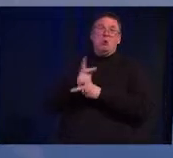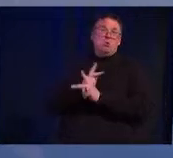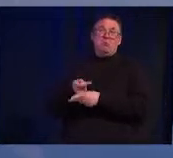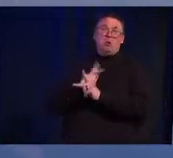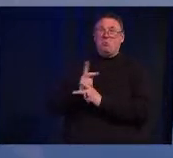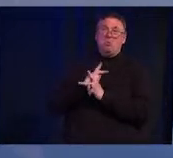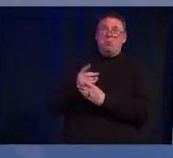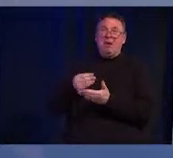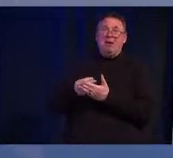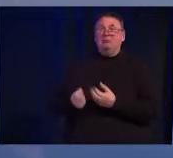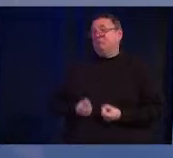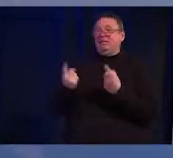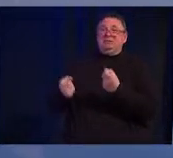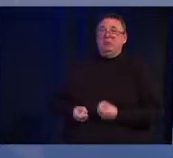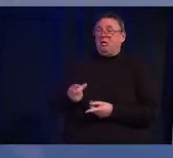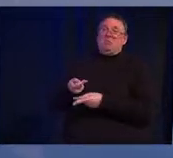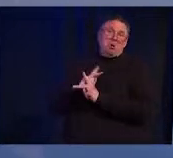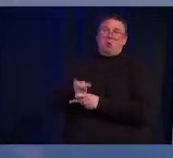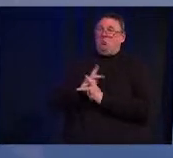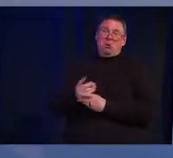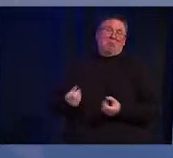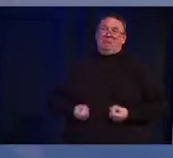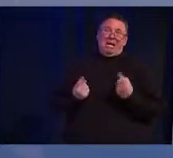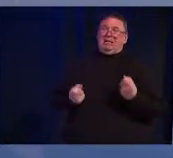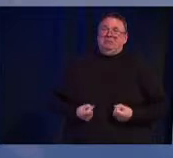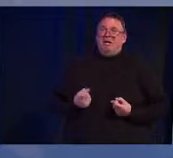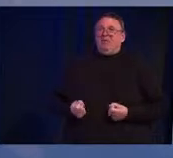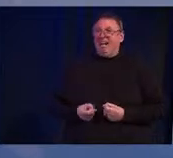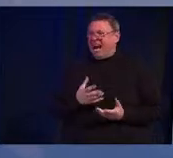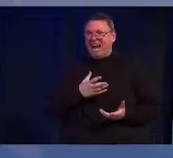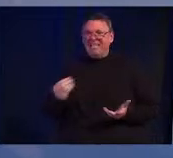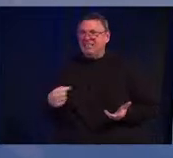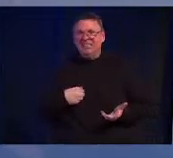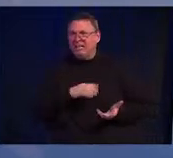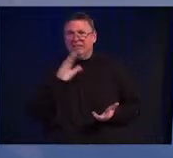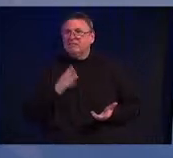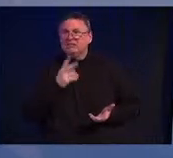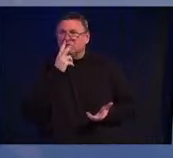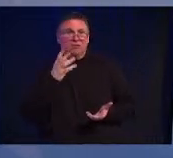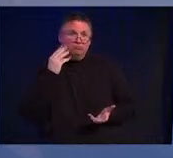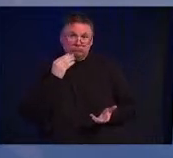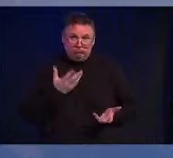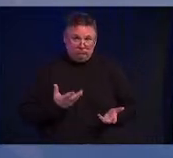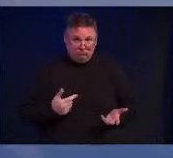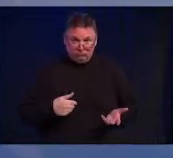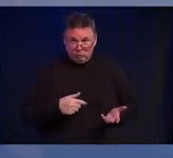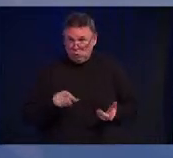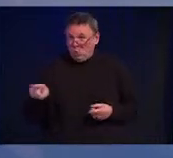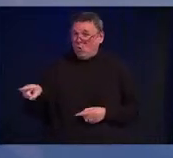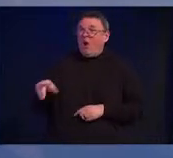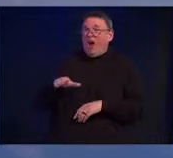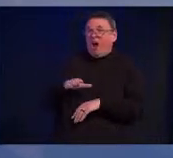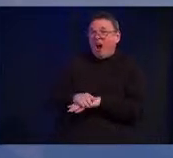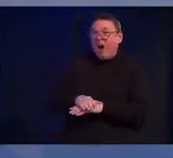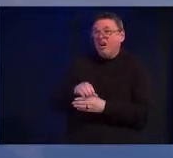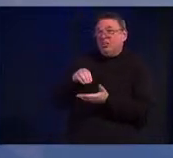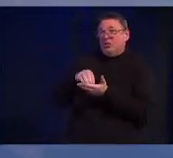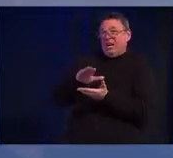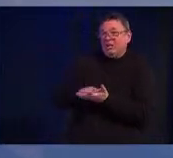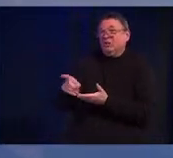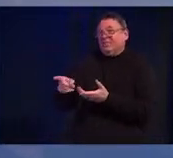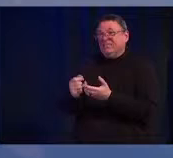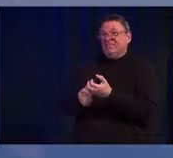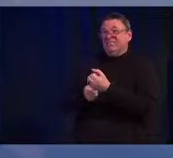spending and grown the federal government into a place it's never been before. And I think you're on record for supporting